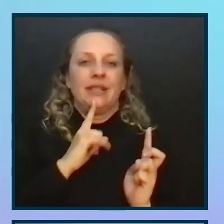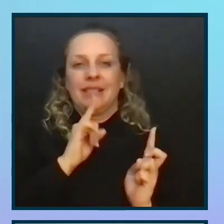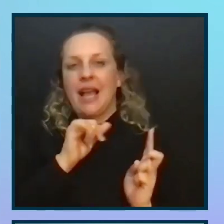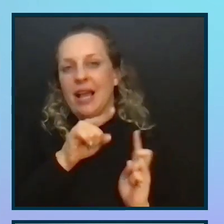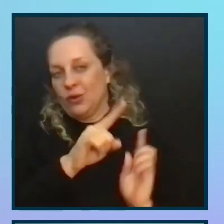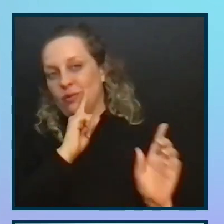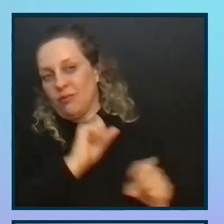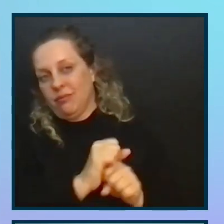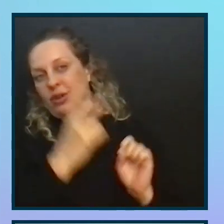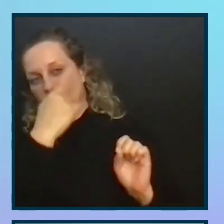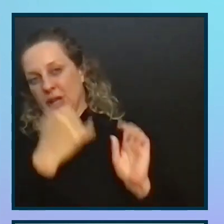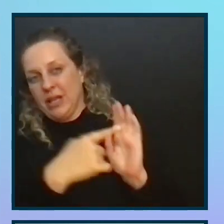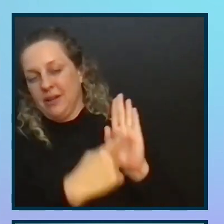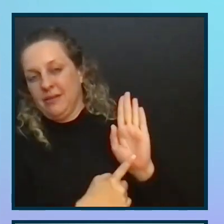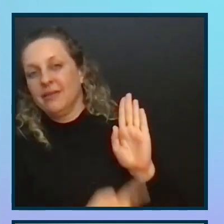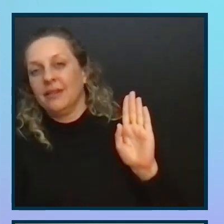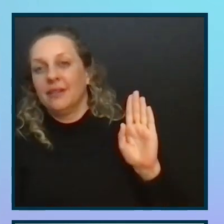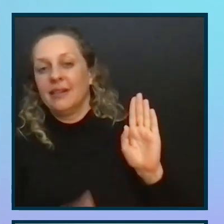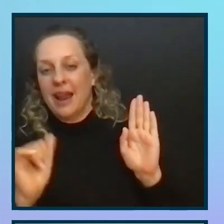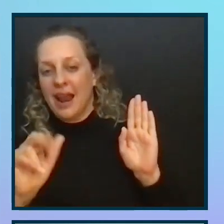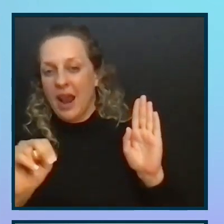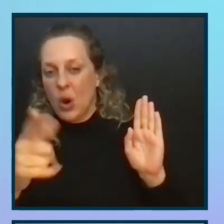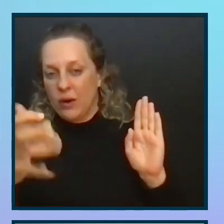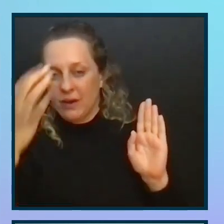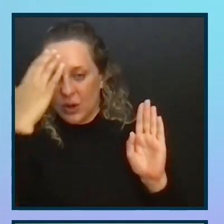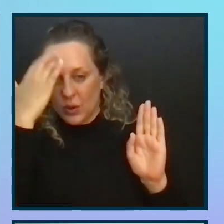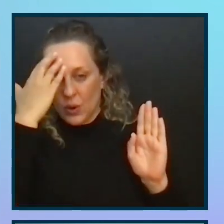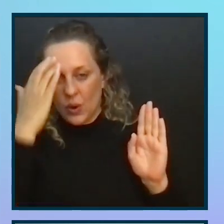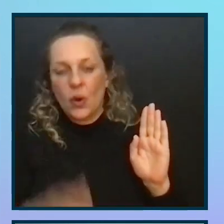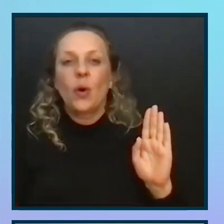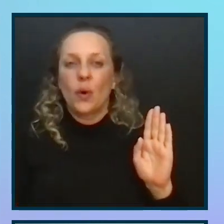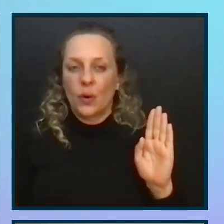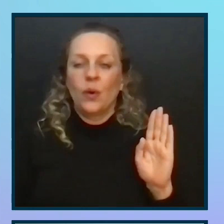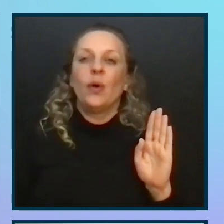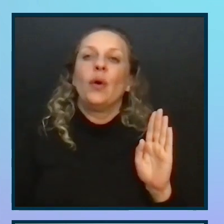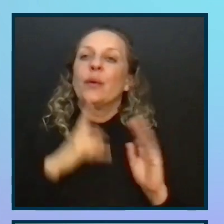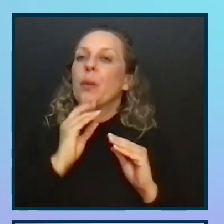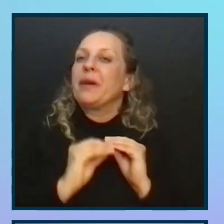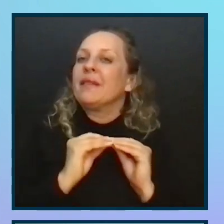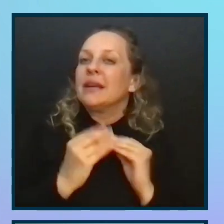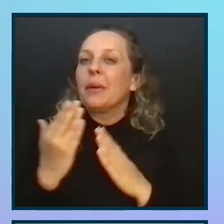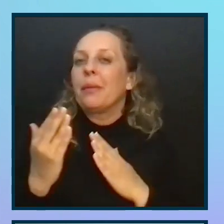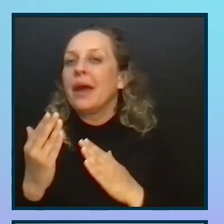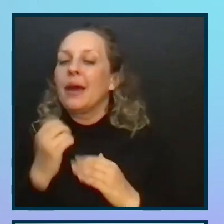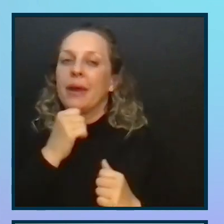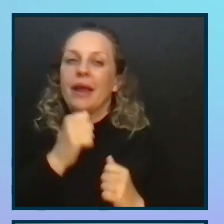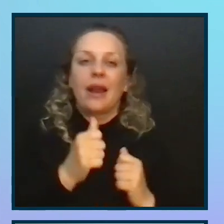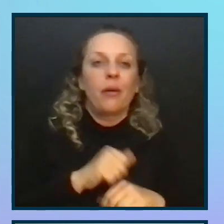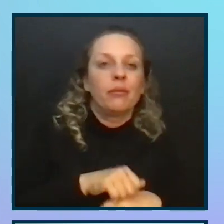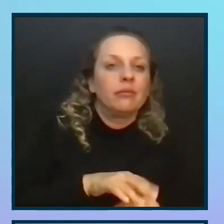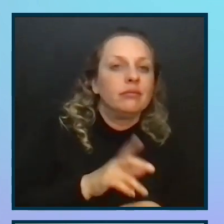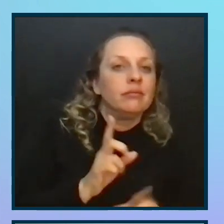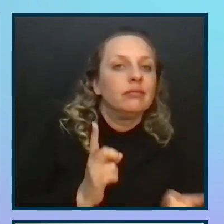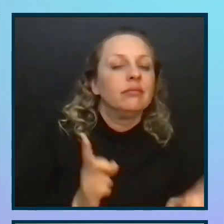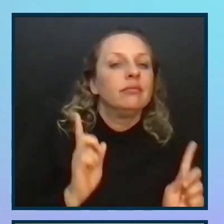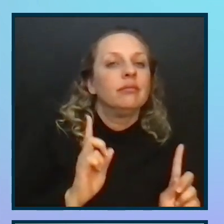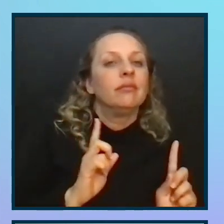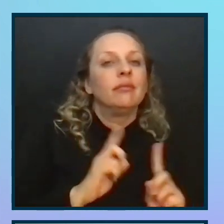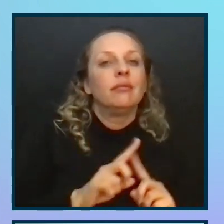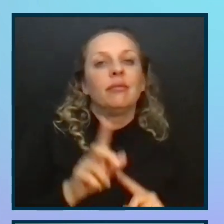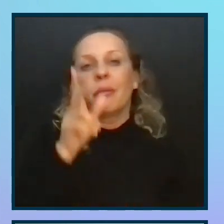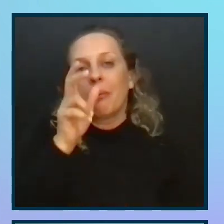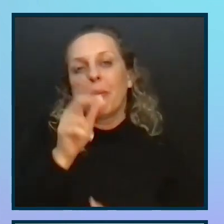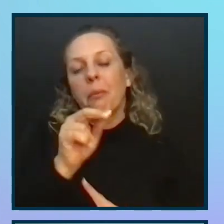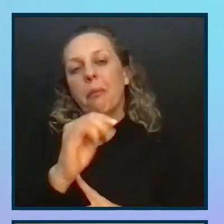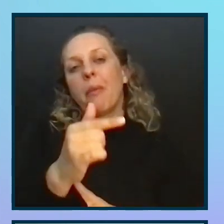way. Like Aaron said, you might be already familiar with this UI. And we're going to make some fixes that may or may not have actually been shipped, bugs and layout